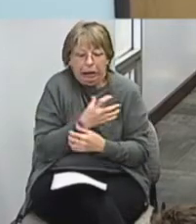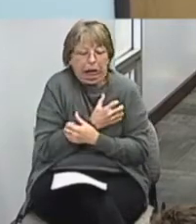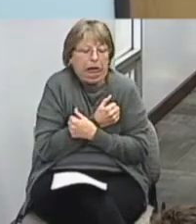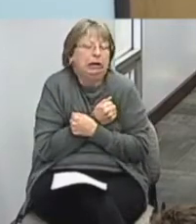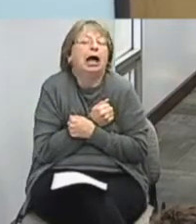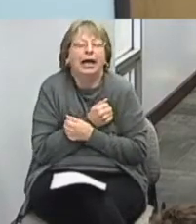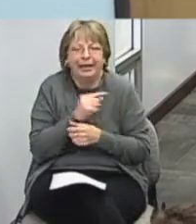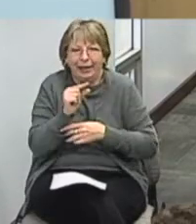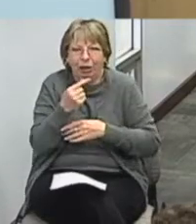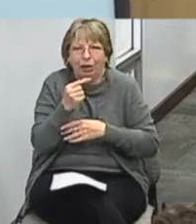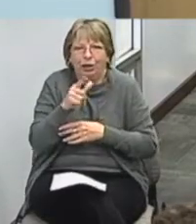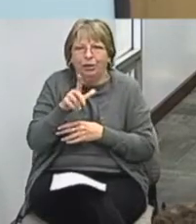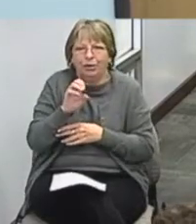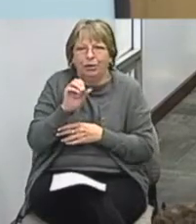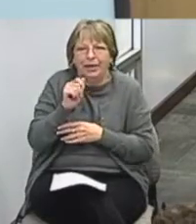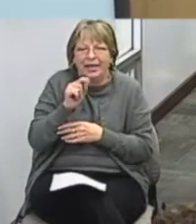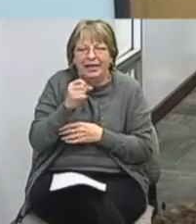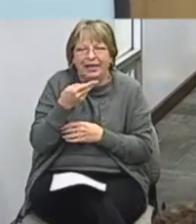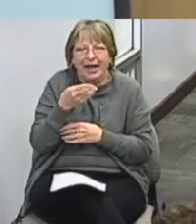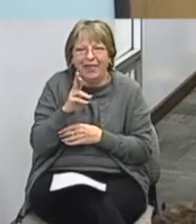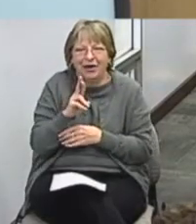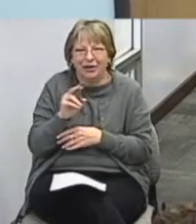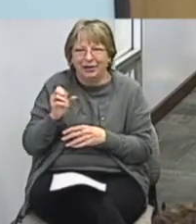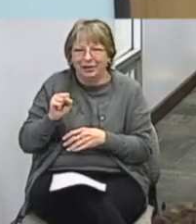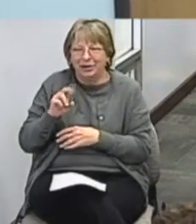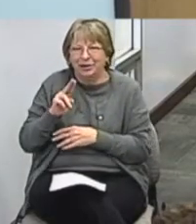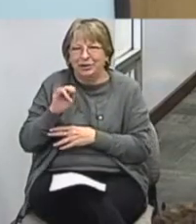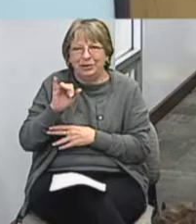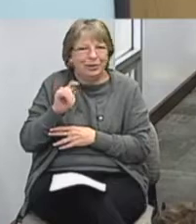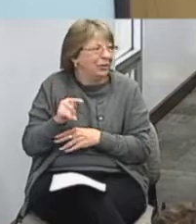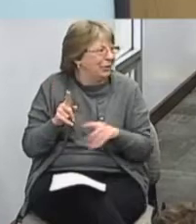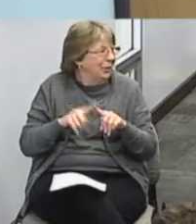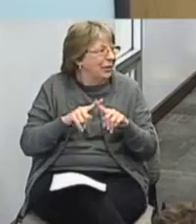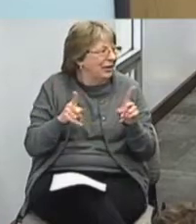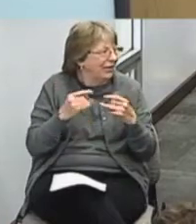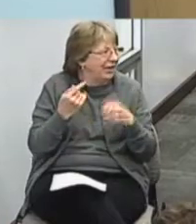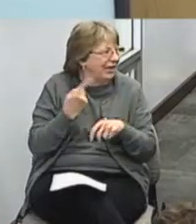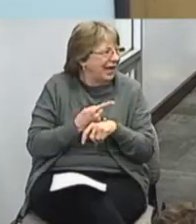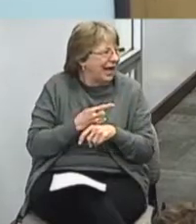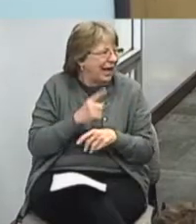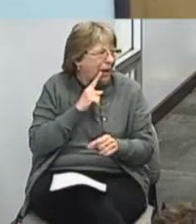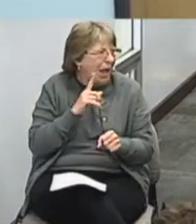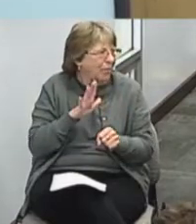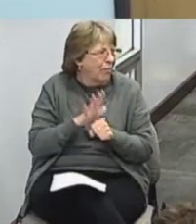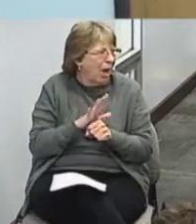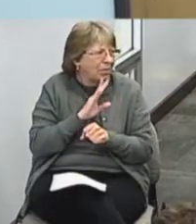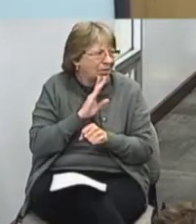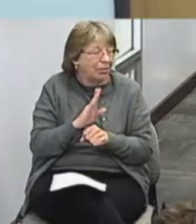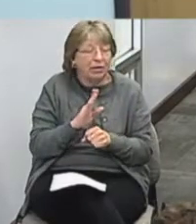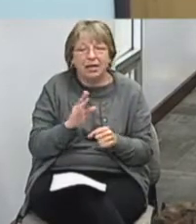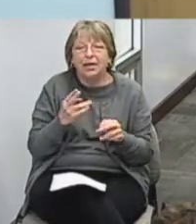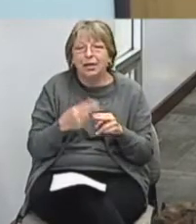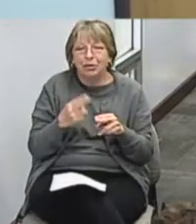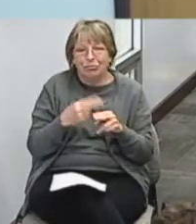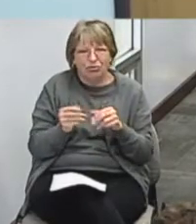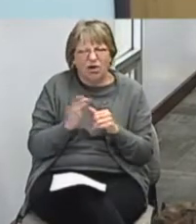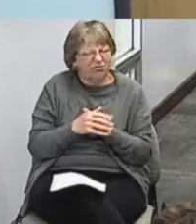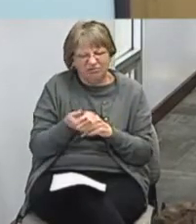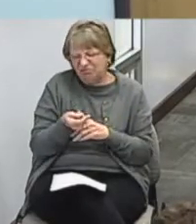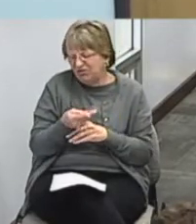leather suit, so this is probably a little weird. I promised to be short with you guys. I only got a couple pages here.